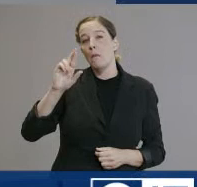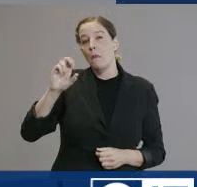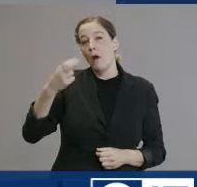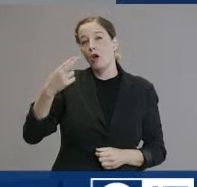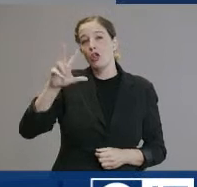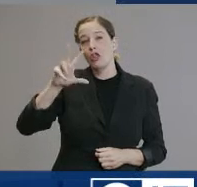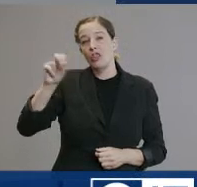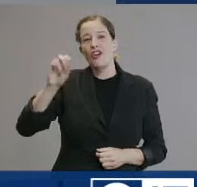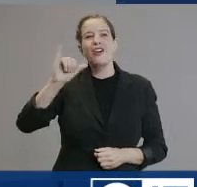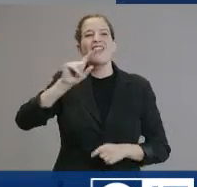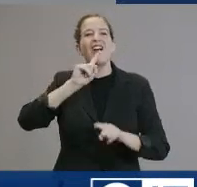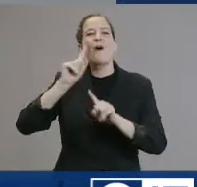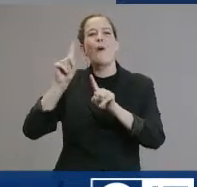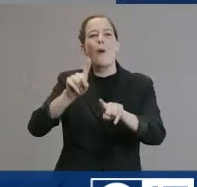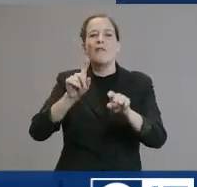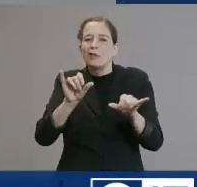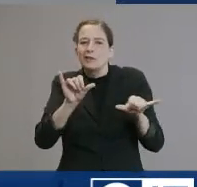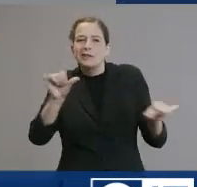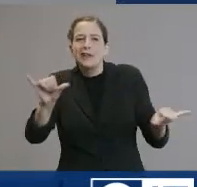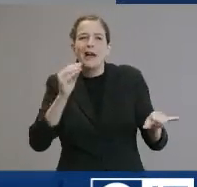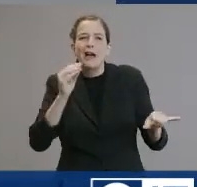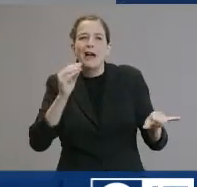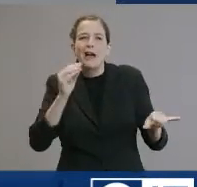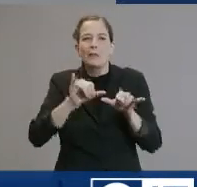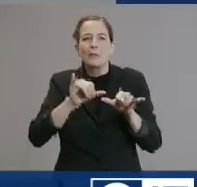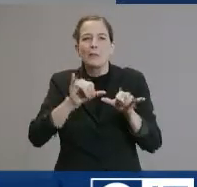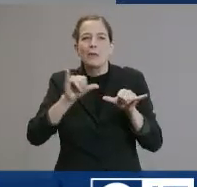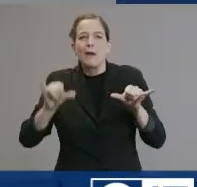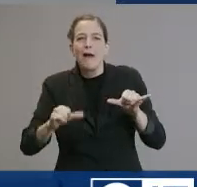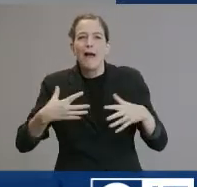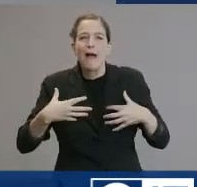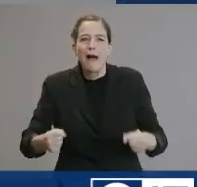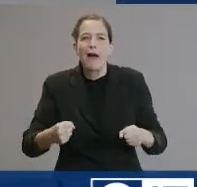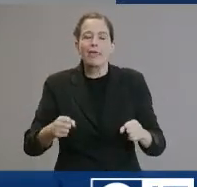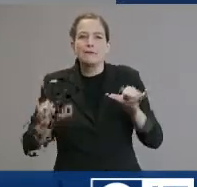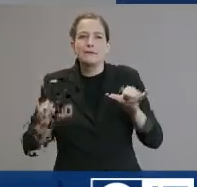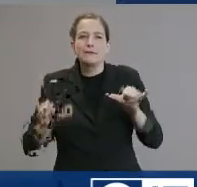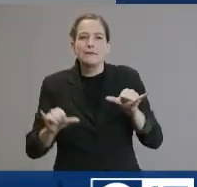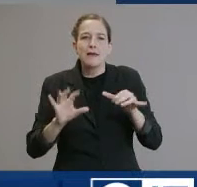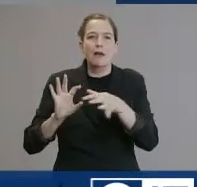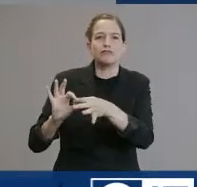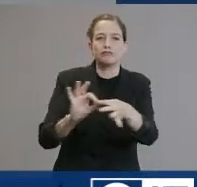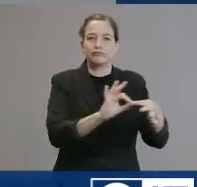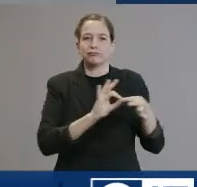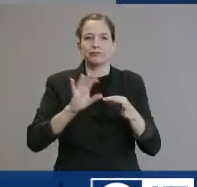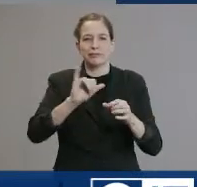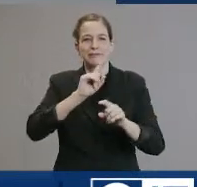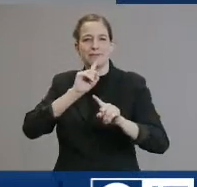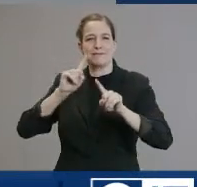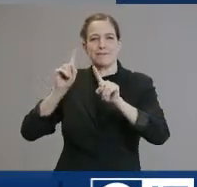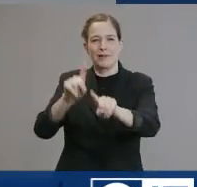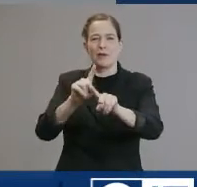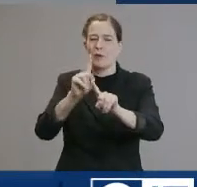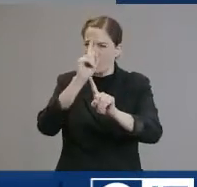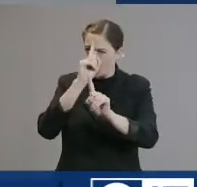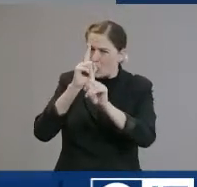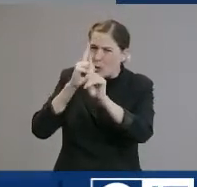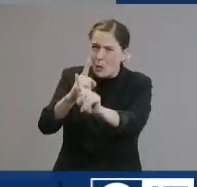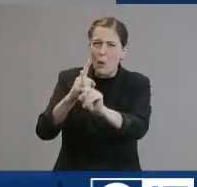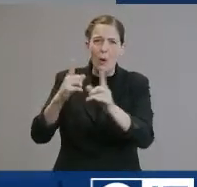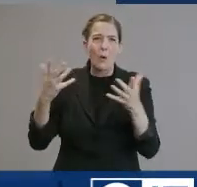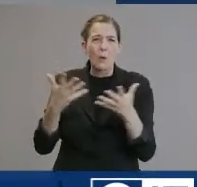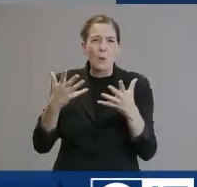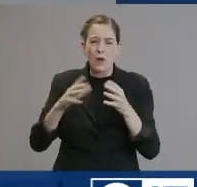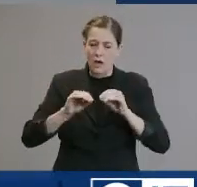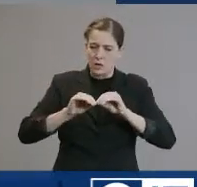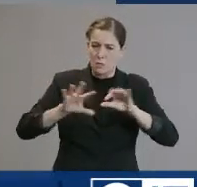objective of that order was to slow the spread of this virus. We were watching what was happening